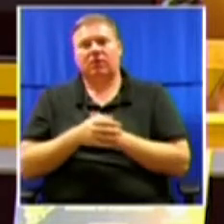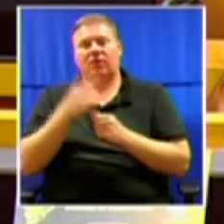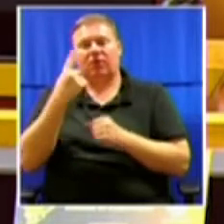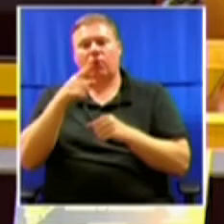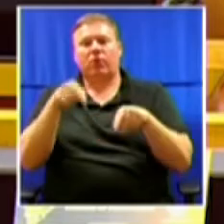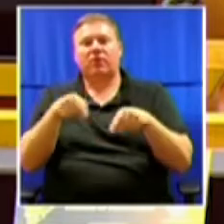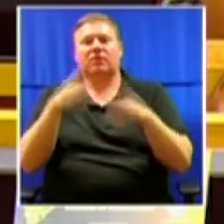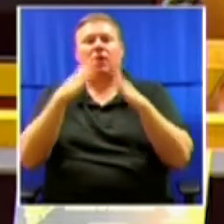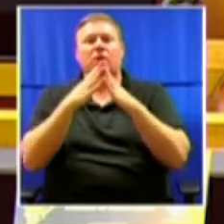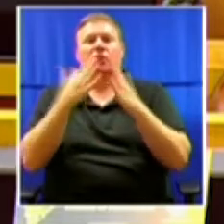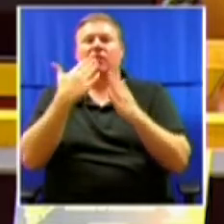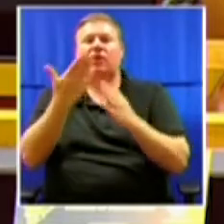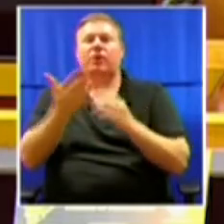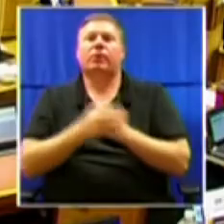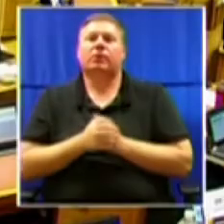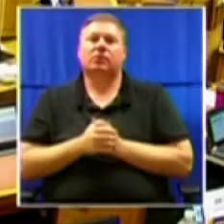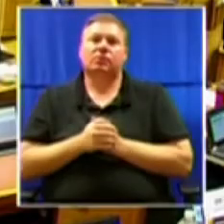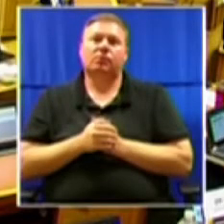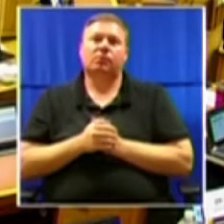Chair.